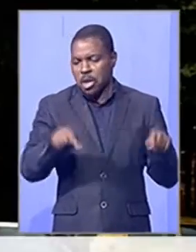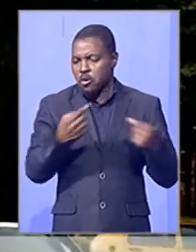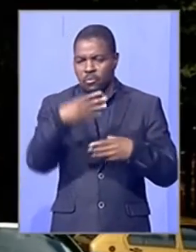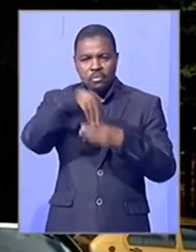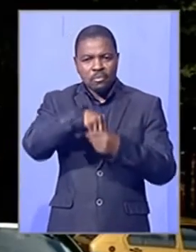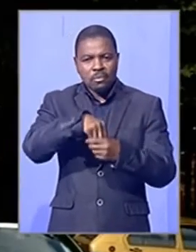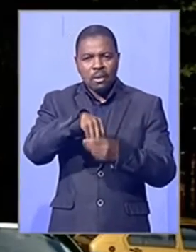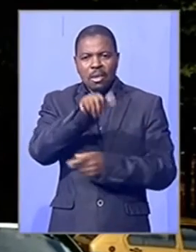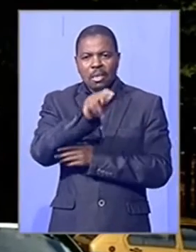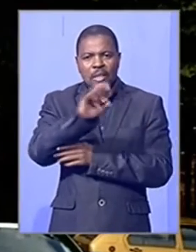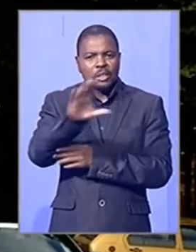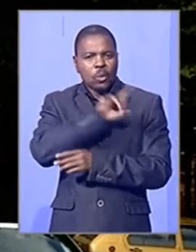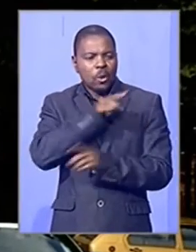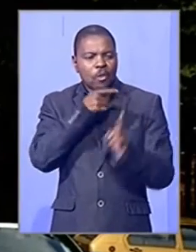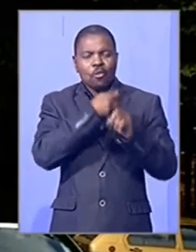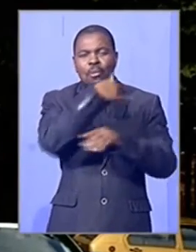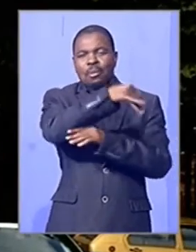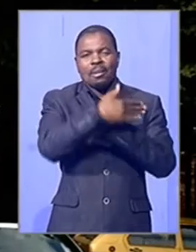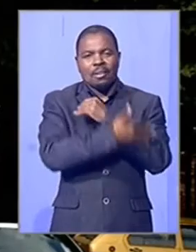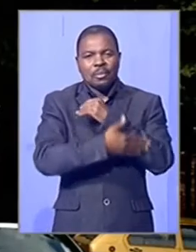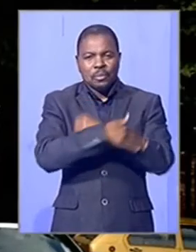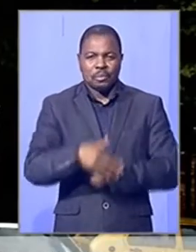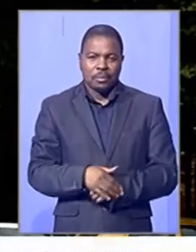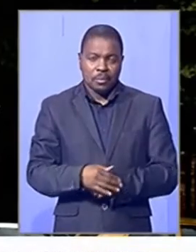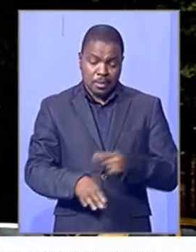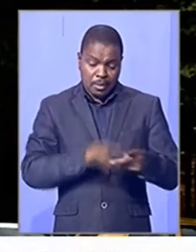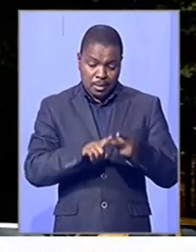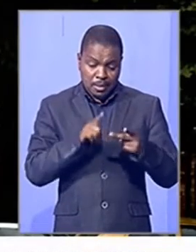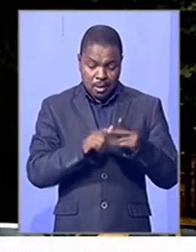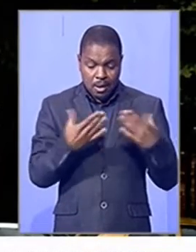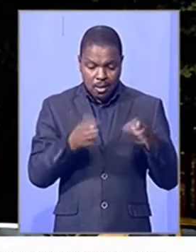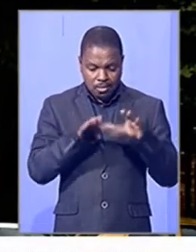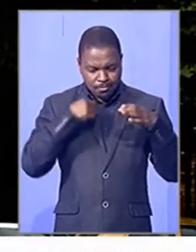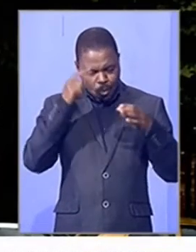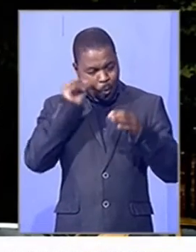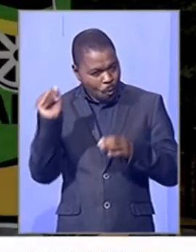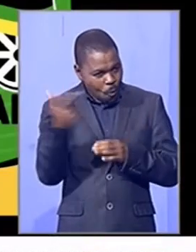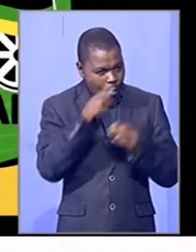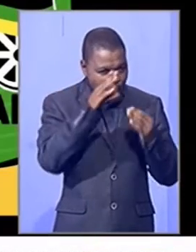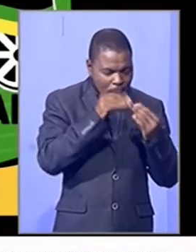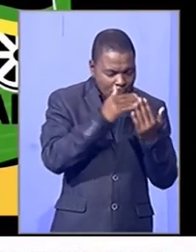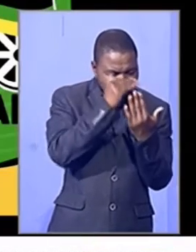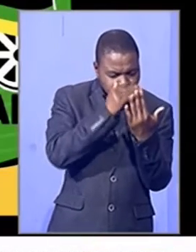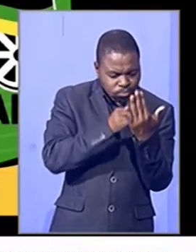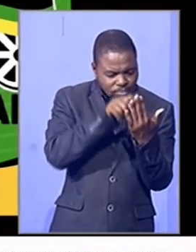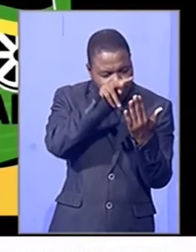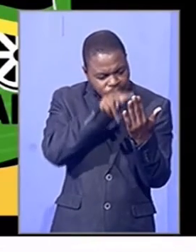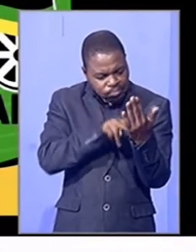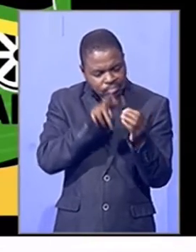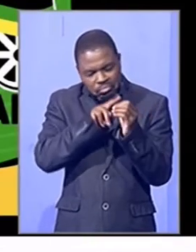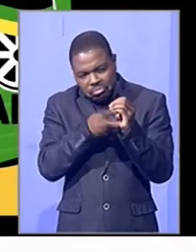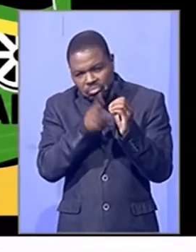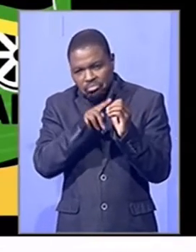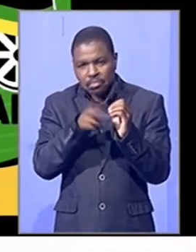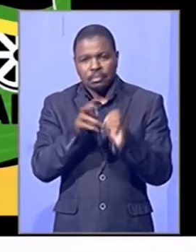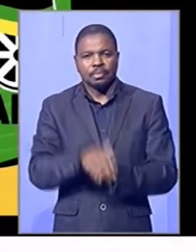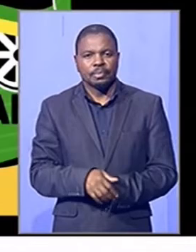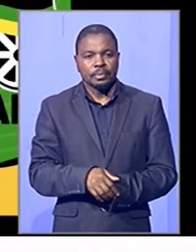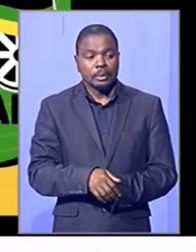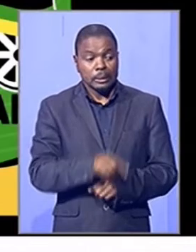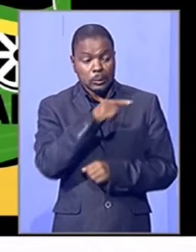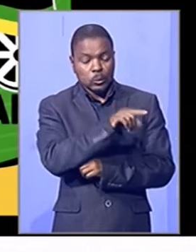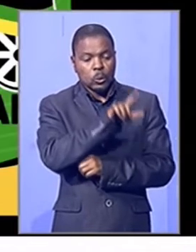wa Afrika Borwa, mme sena se qobelletse Mokga ho lekola ditho tsa ona kaofela. It found that Mr. Lukhele, first